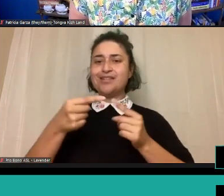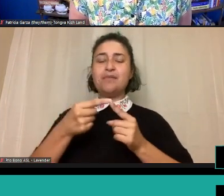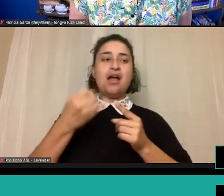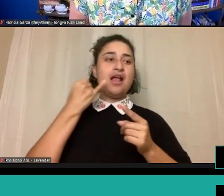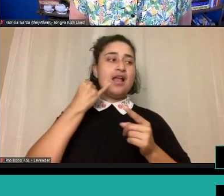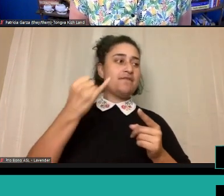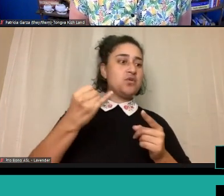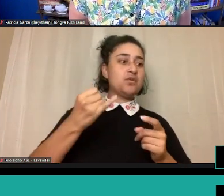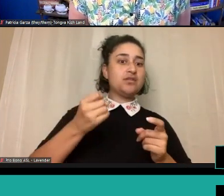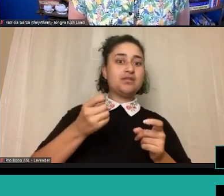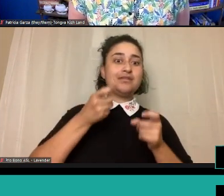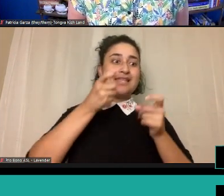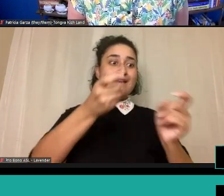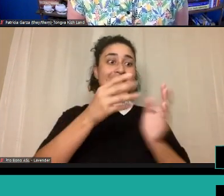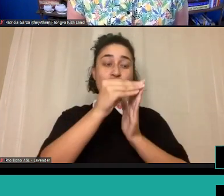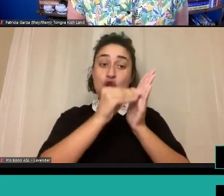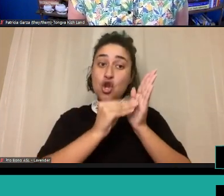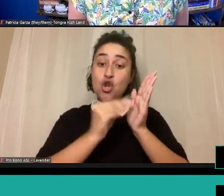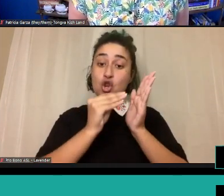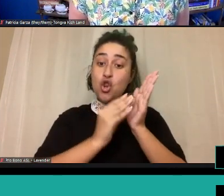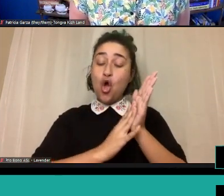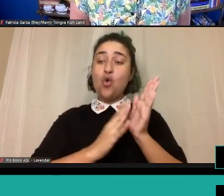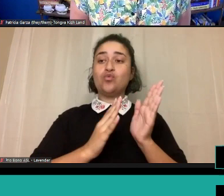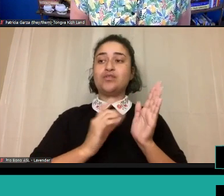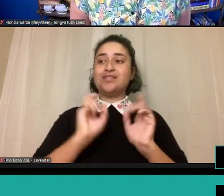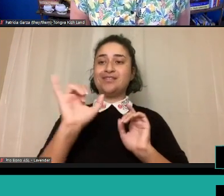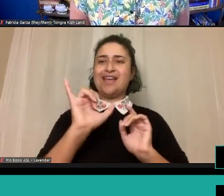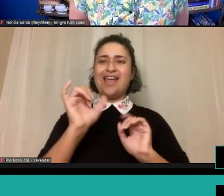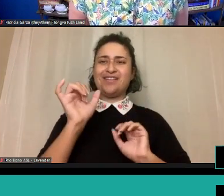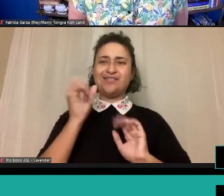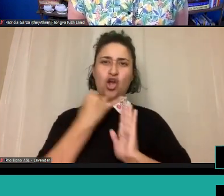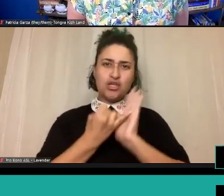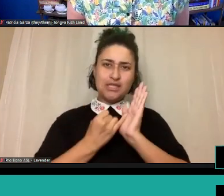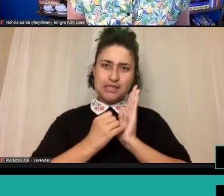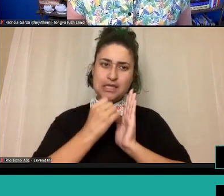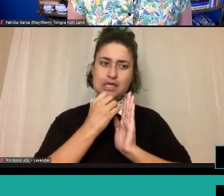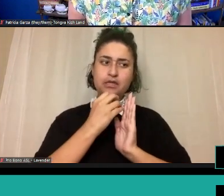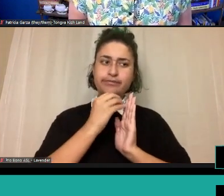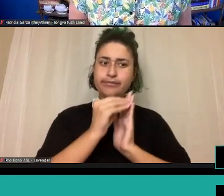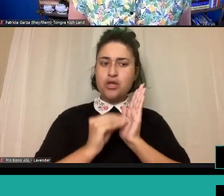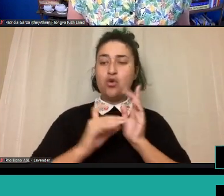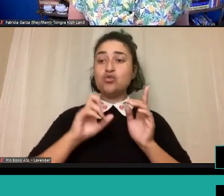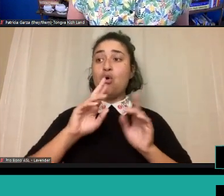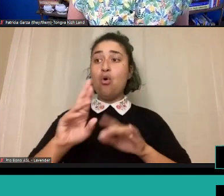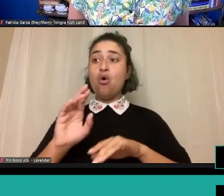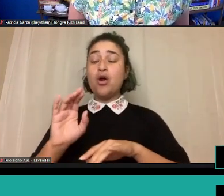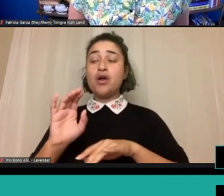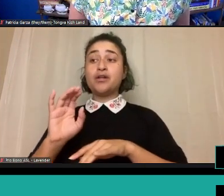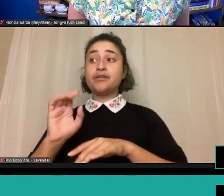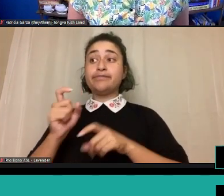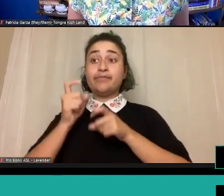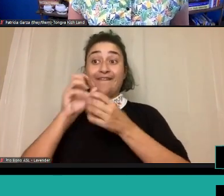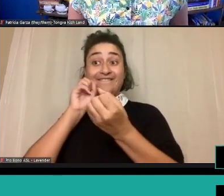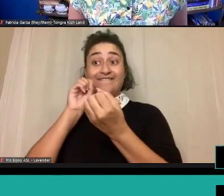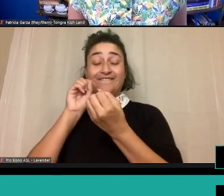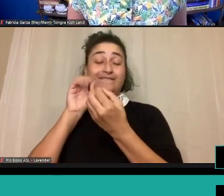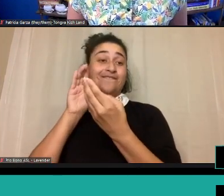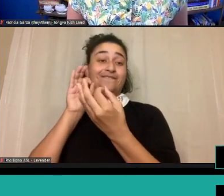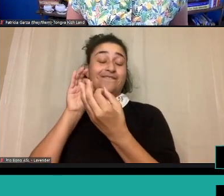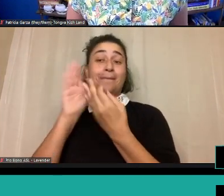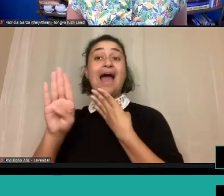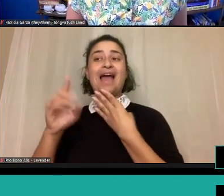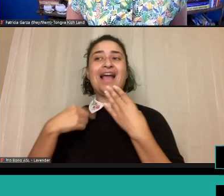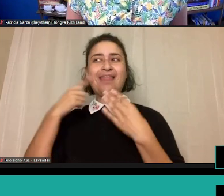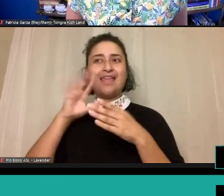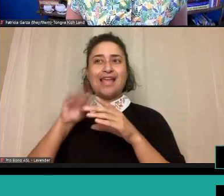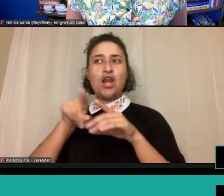theater notes, like the artistic notes, or if it was more like institutional feedback or receiving the feedback. I mean, I think in her role,